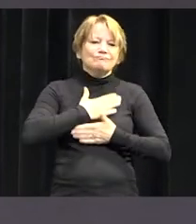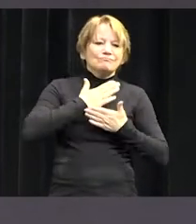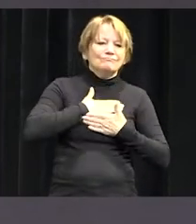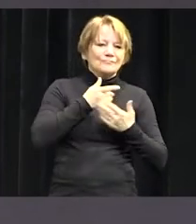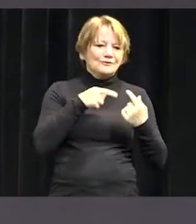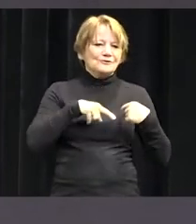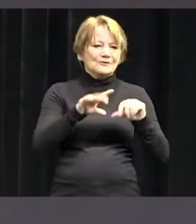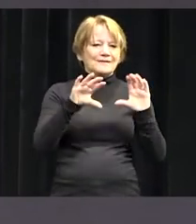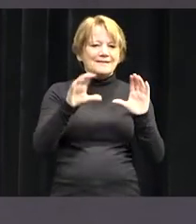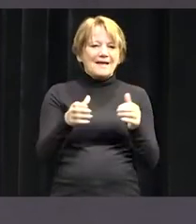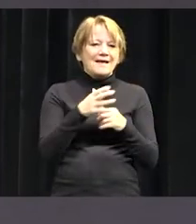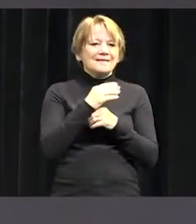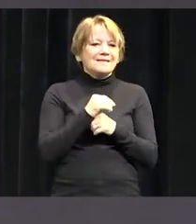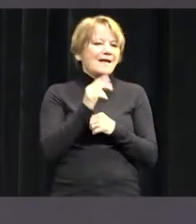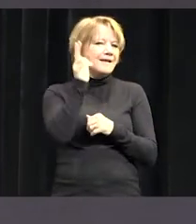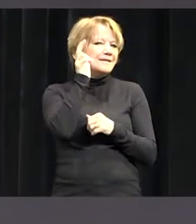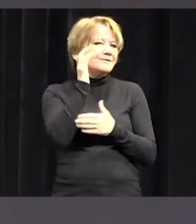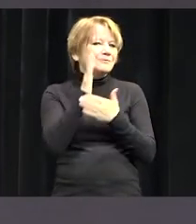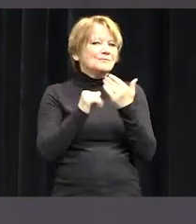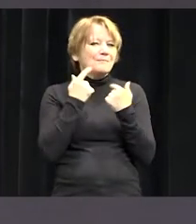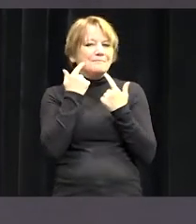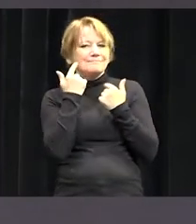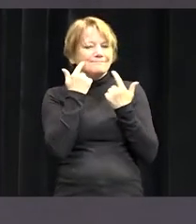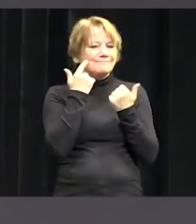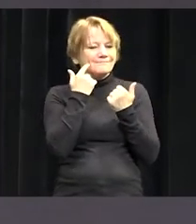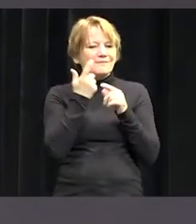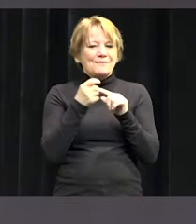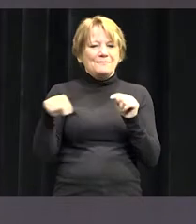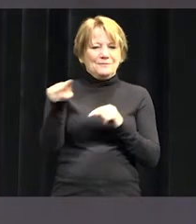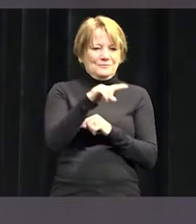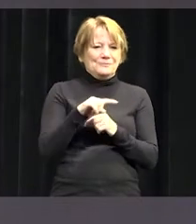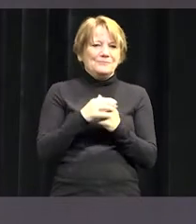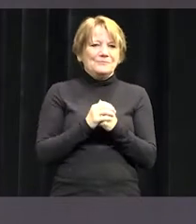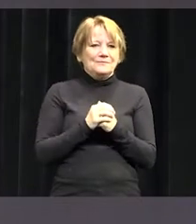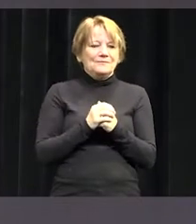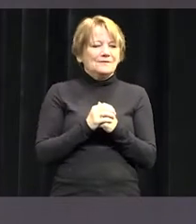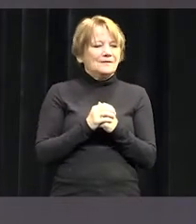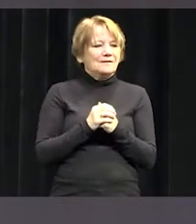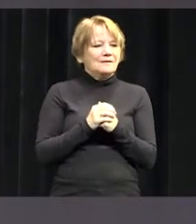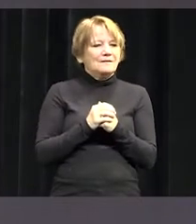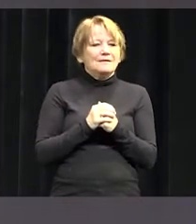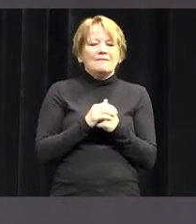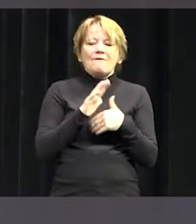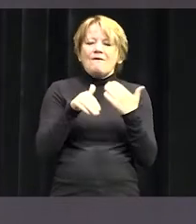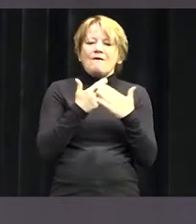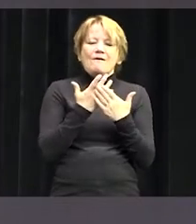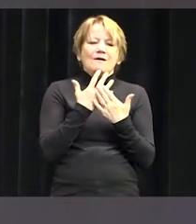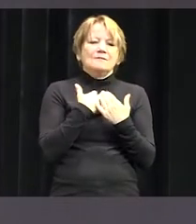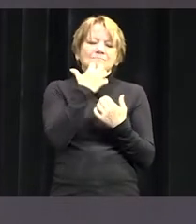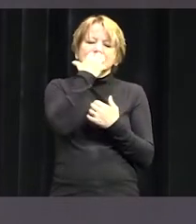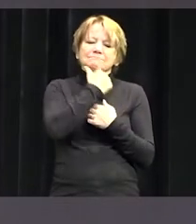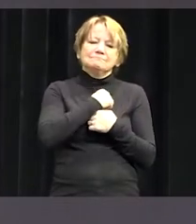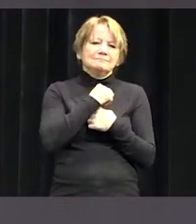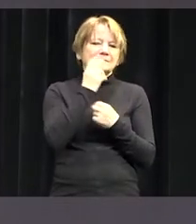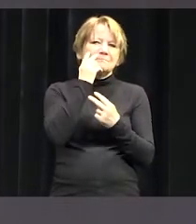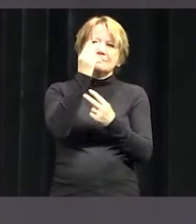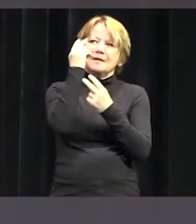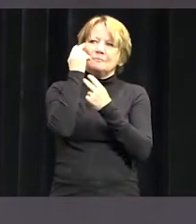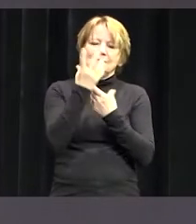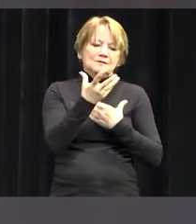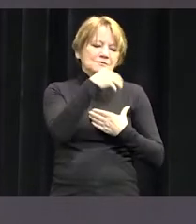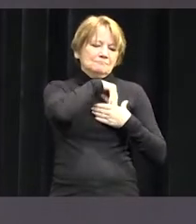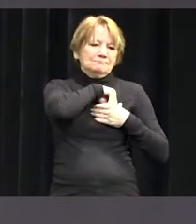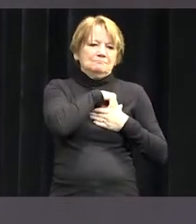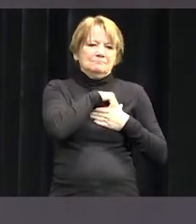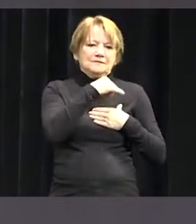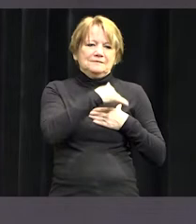forever my students know that i am a retired dentist so some call me